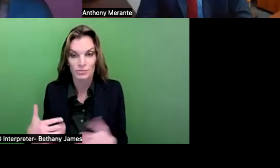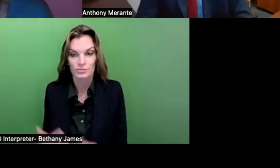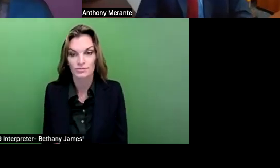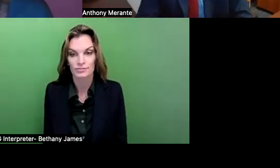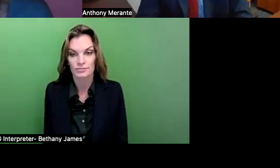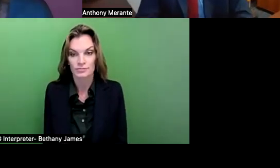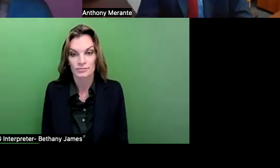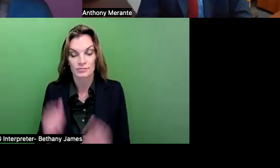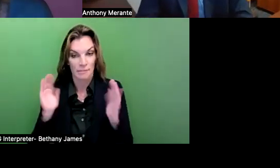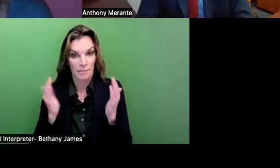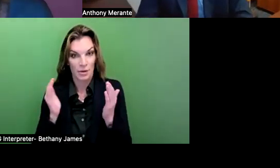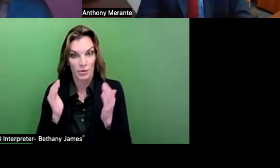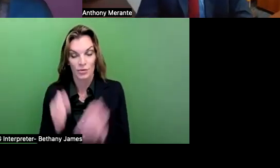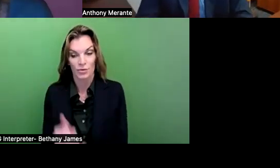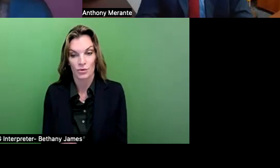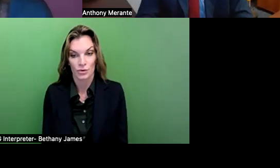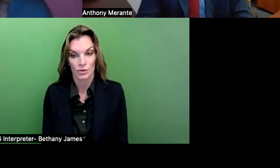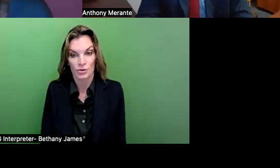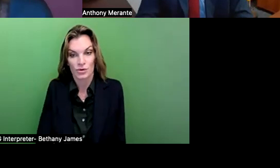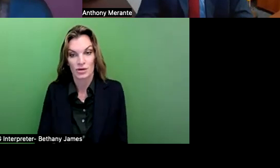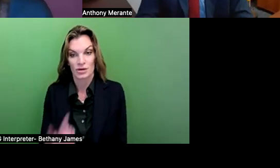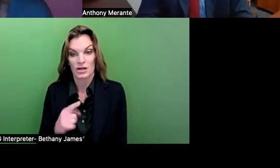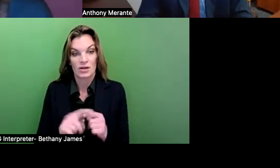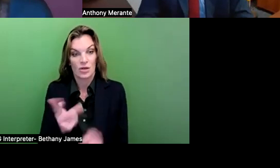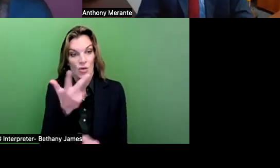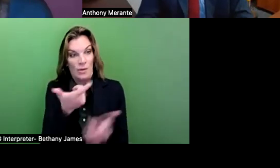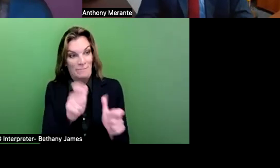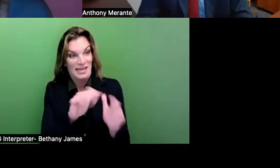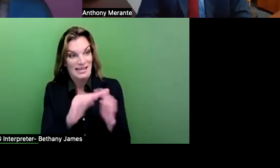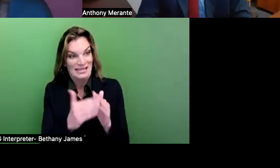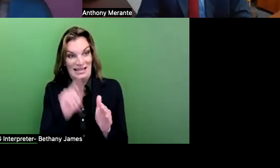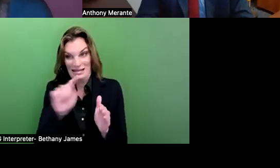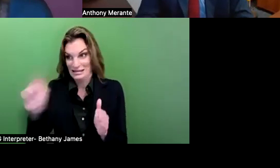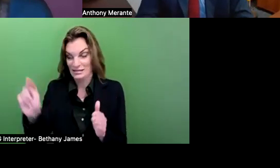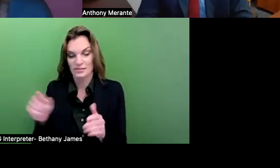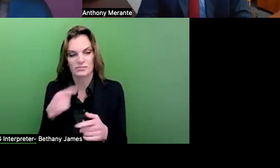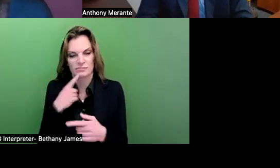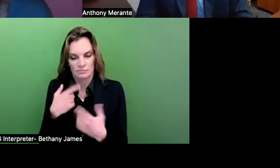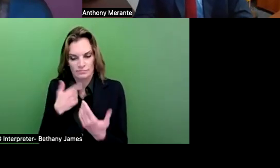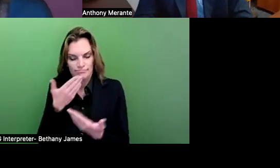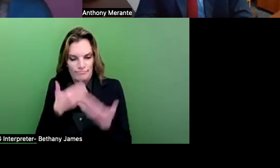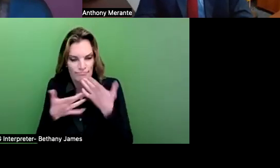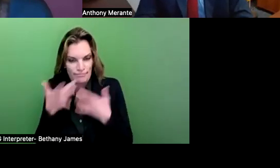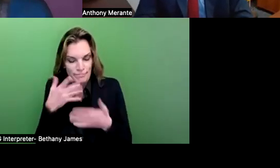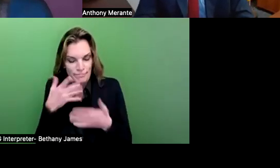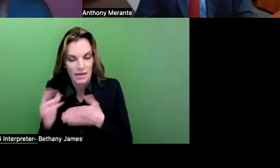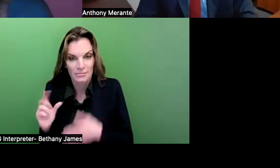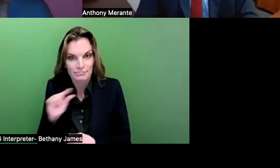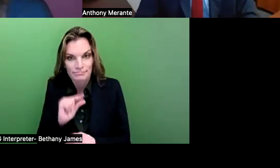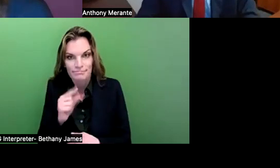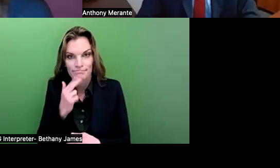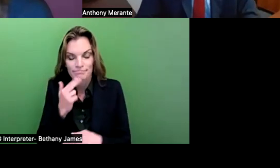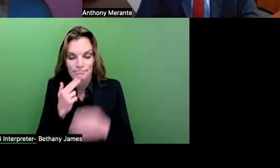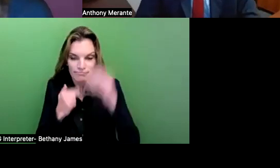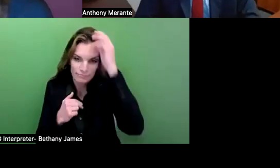the other three big cities combined. Imagine that we get so little funding, but yet we're